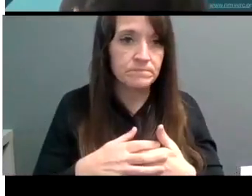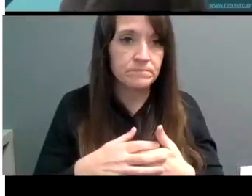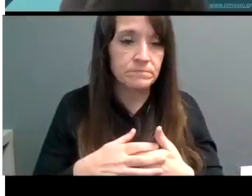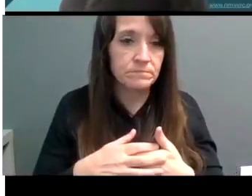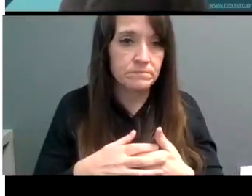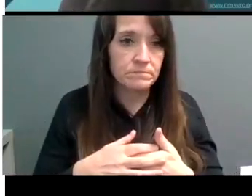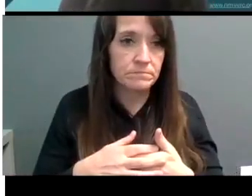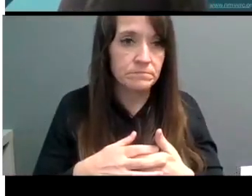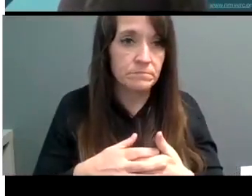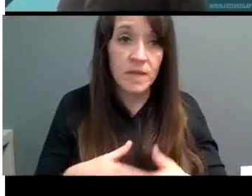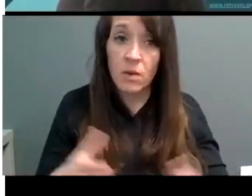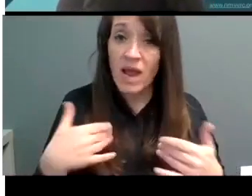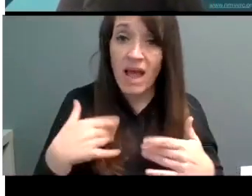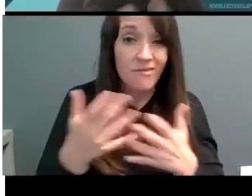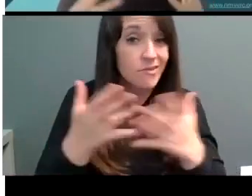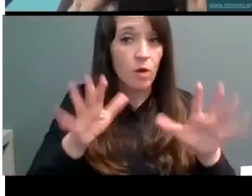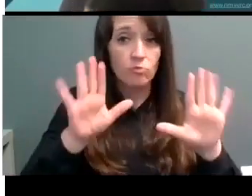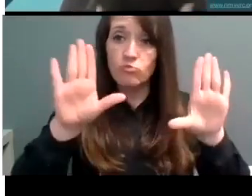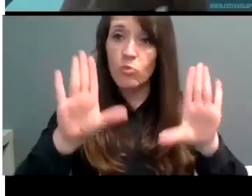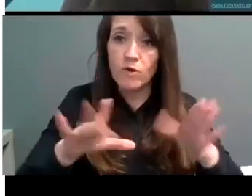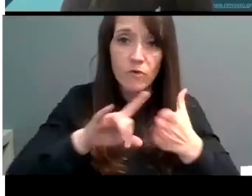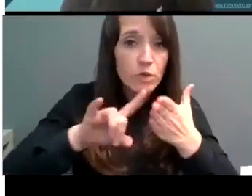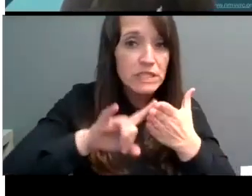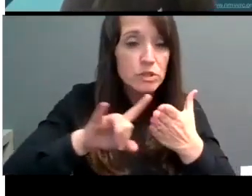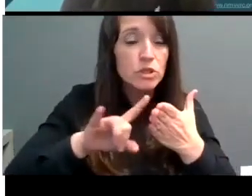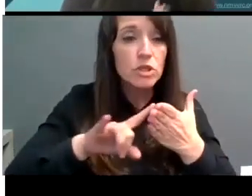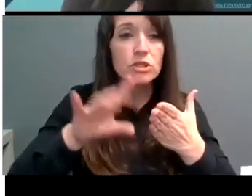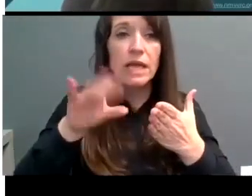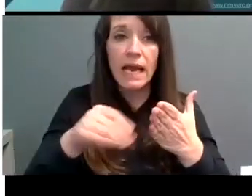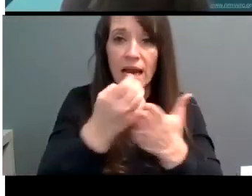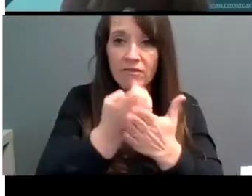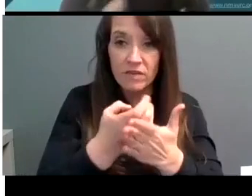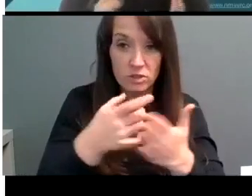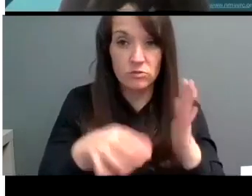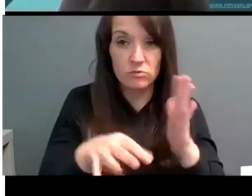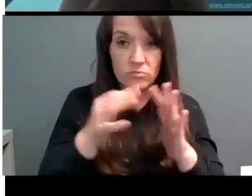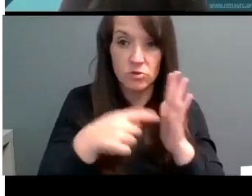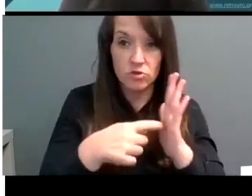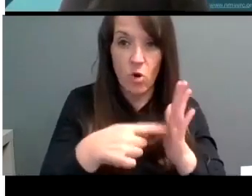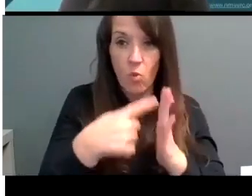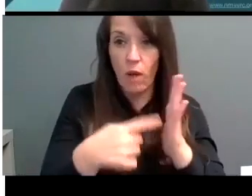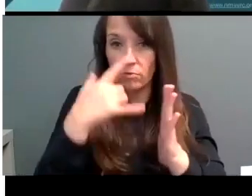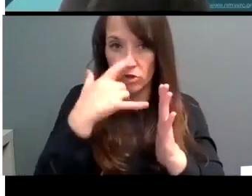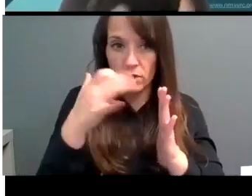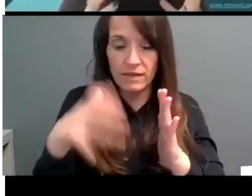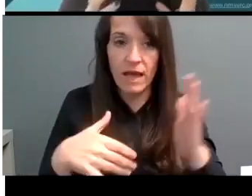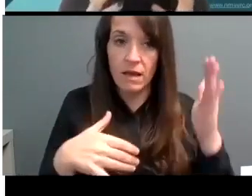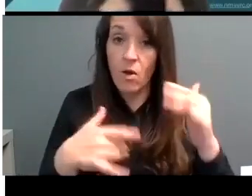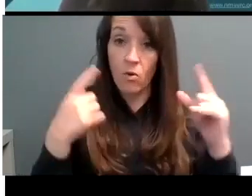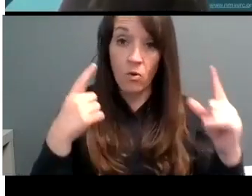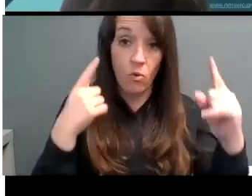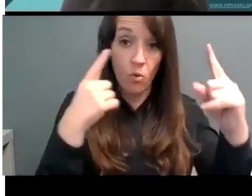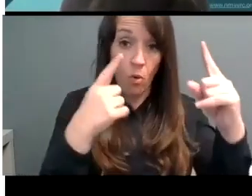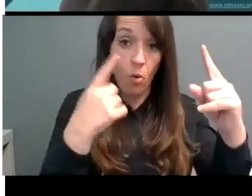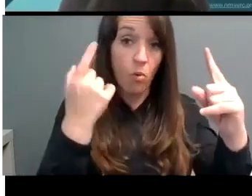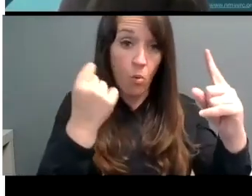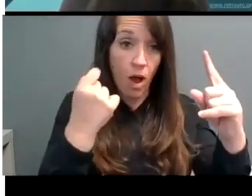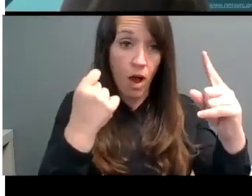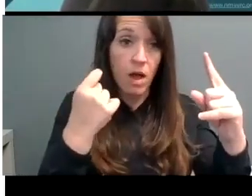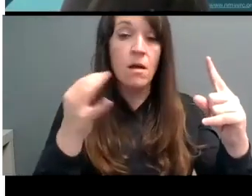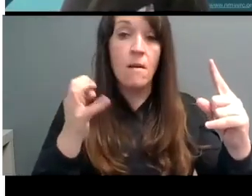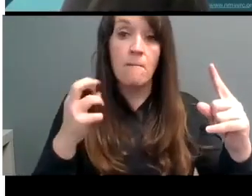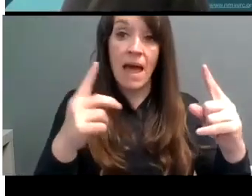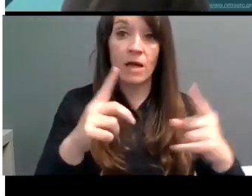the symptoms that come up in these phases. In this phase, really the goals are to resume everyday activities, process and